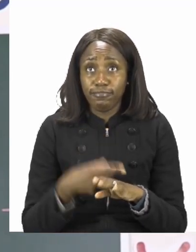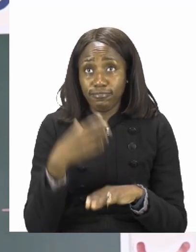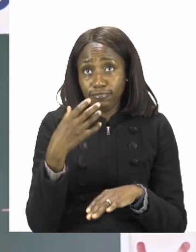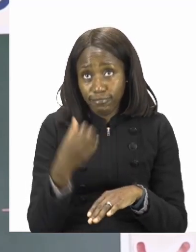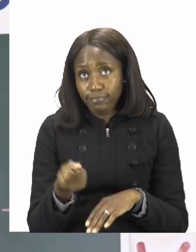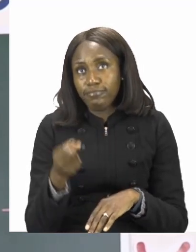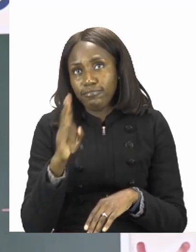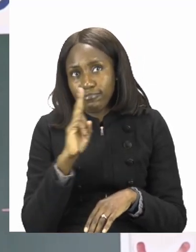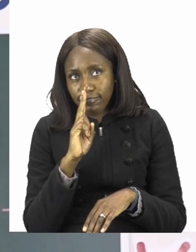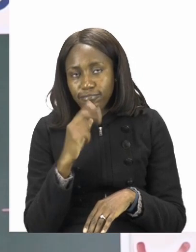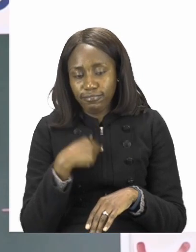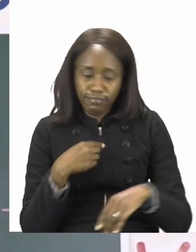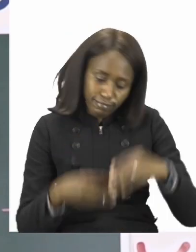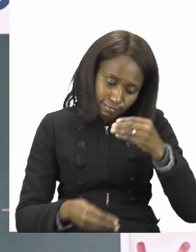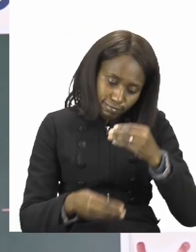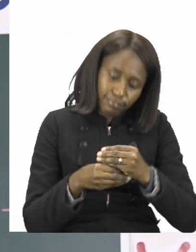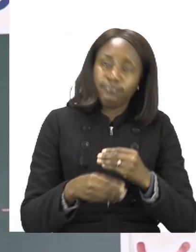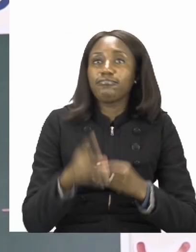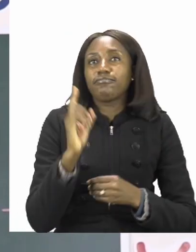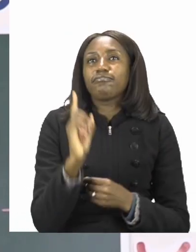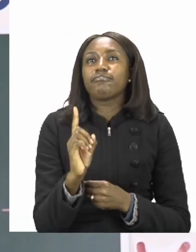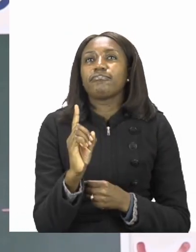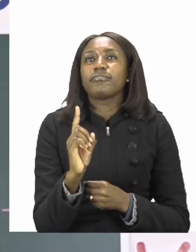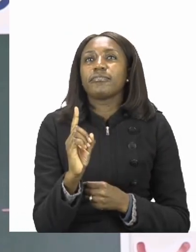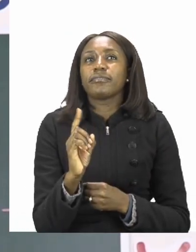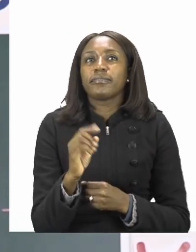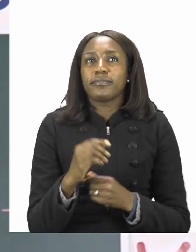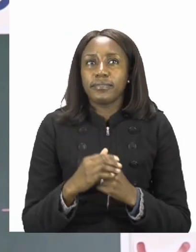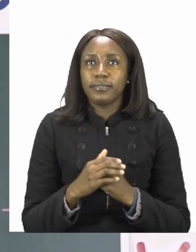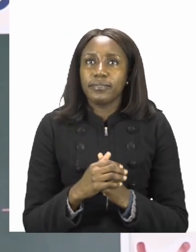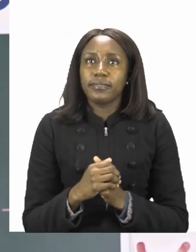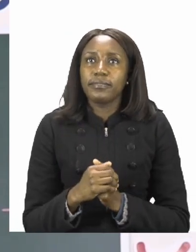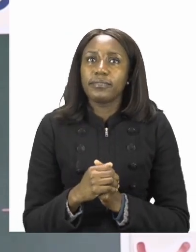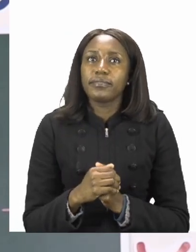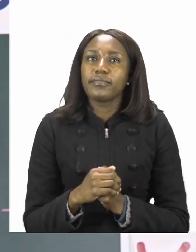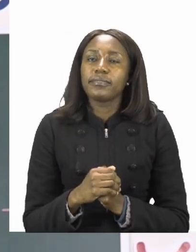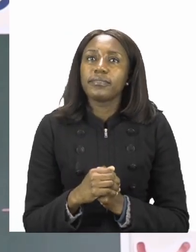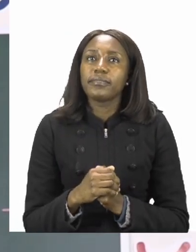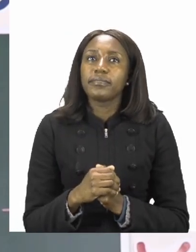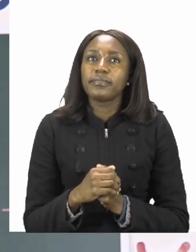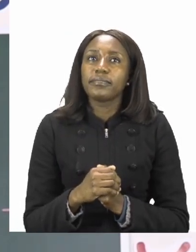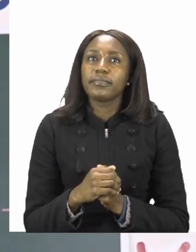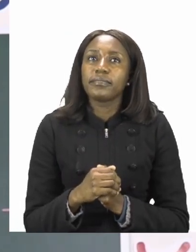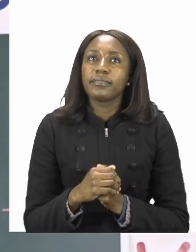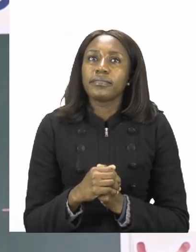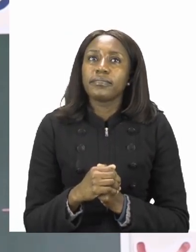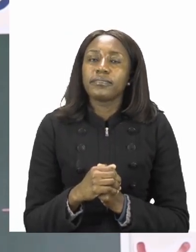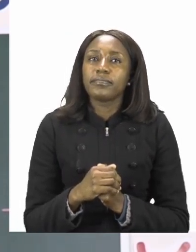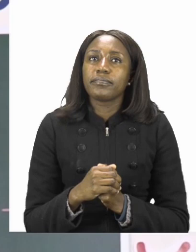next answer. So I'll say every,